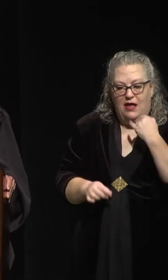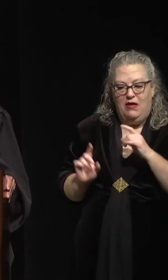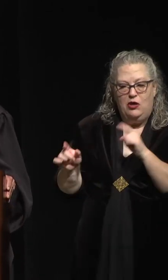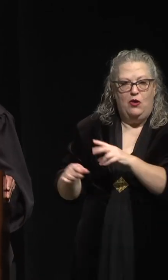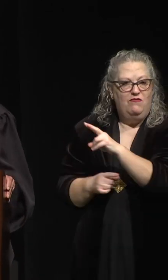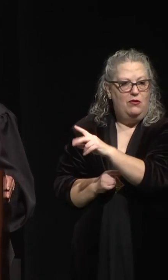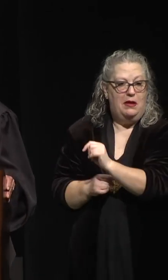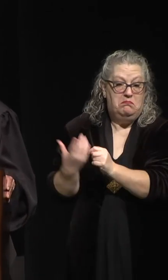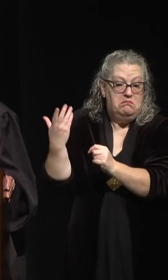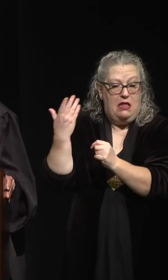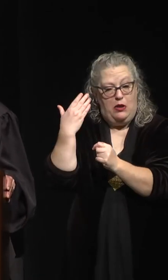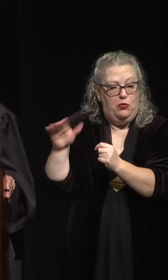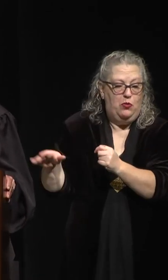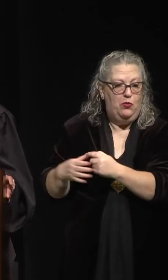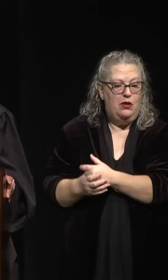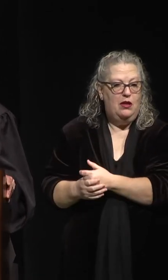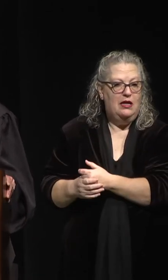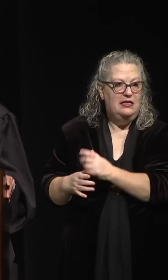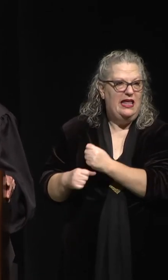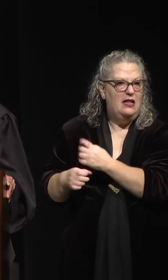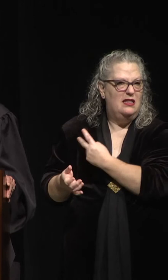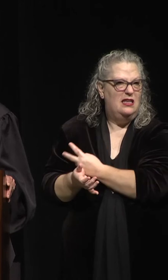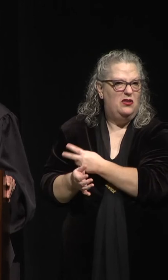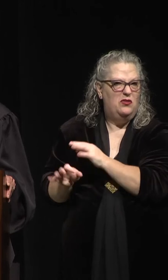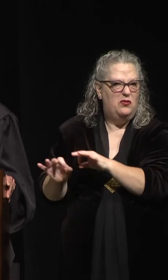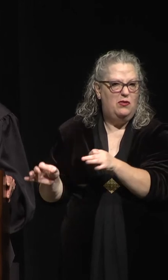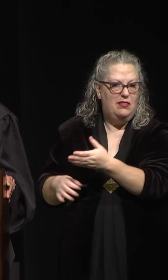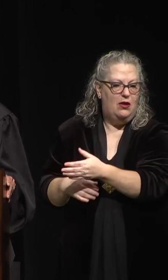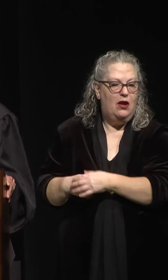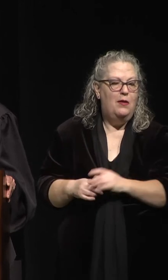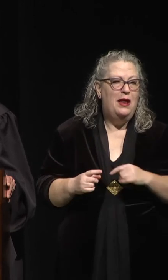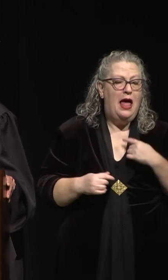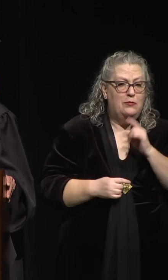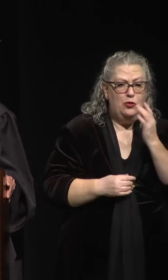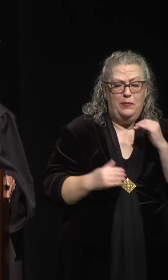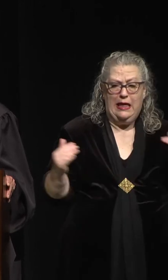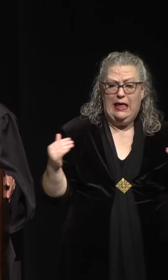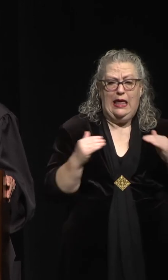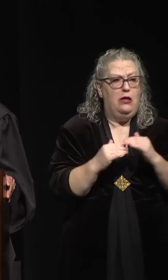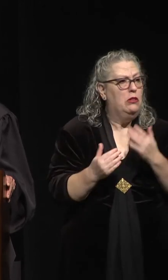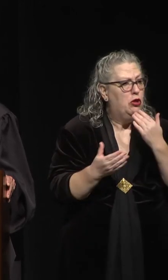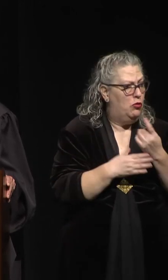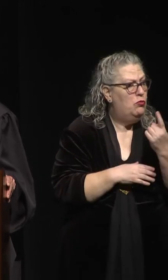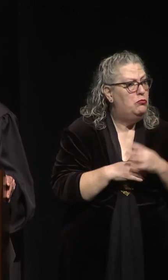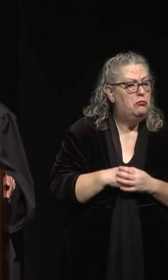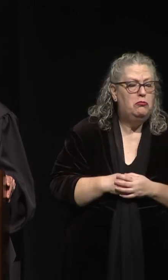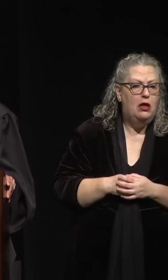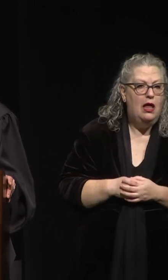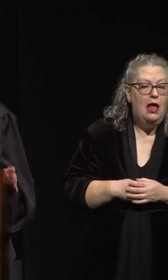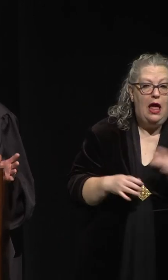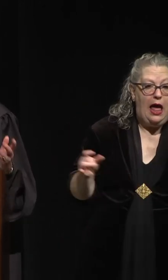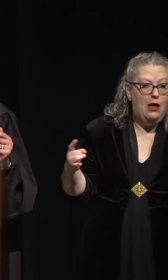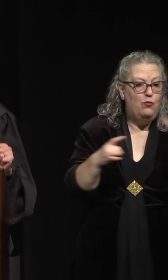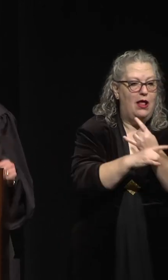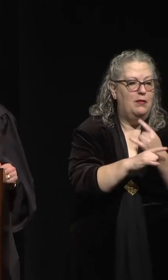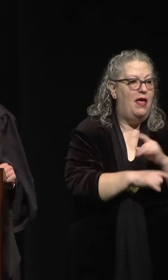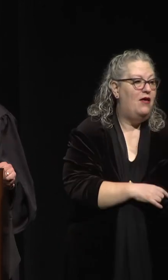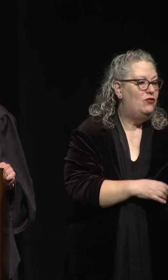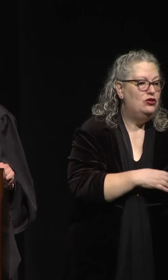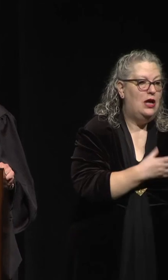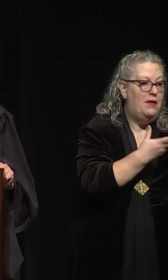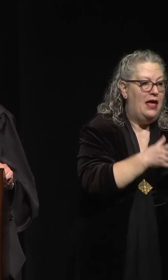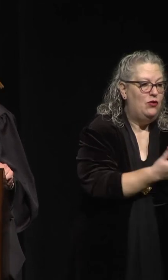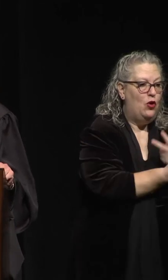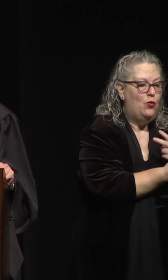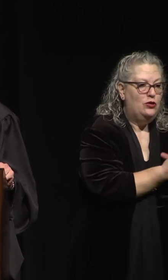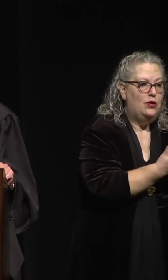gone to Vermont to get my master's degree there, but I am sure it would have been an equally good one. Ironically, my first job out of